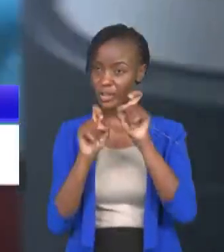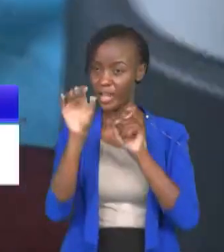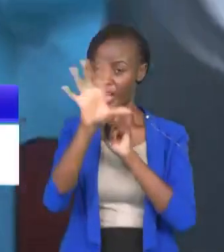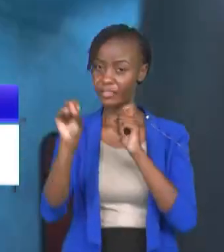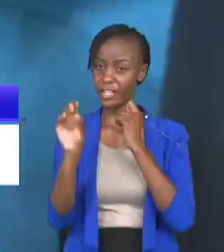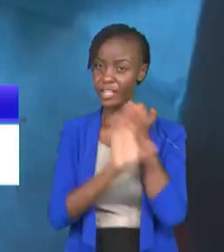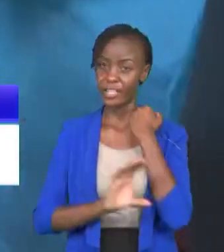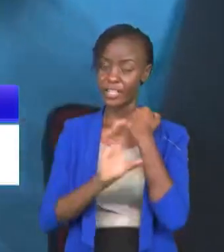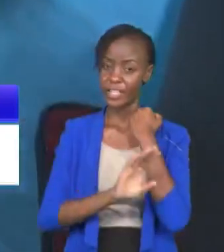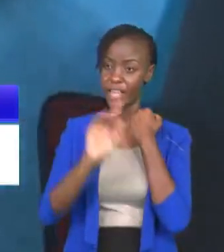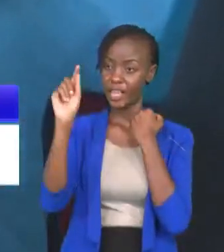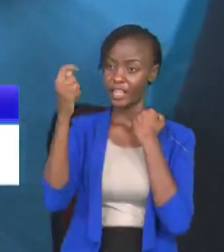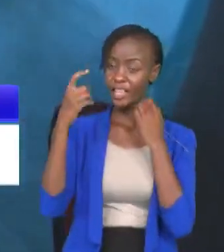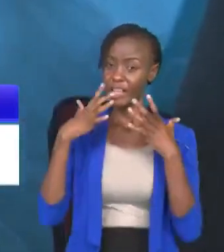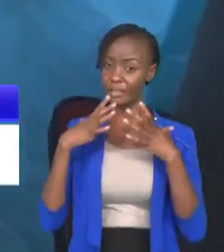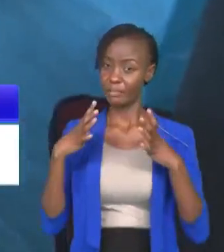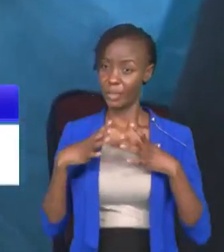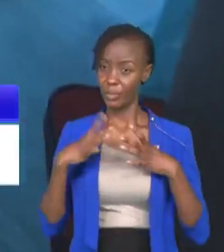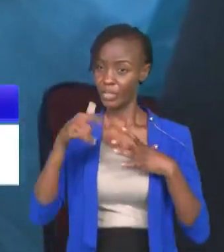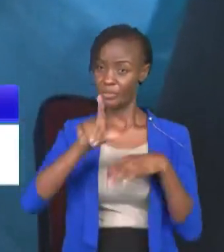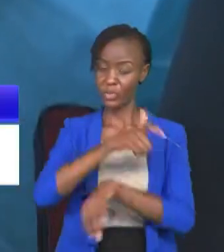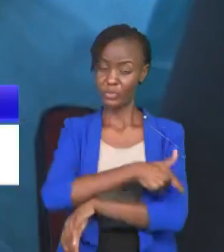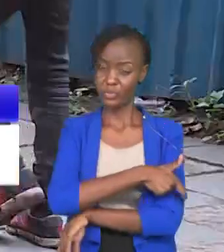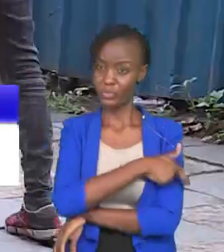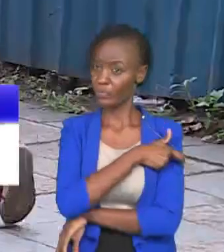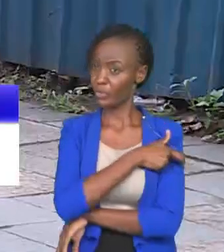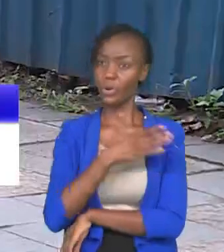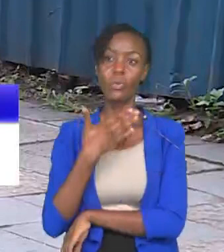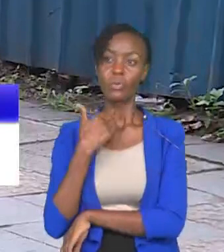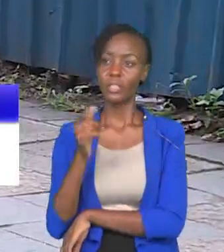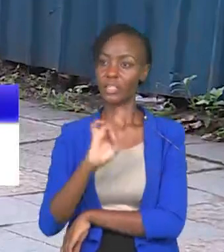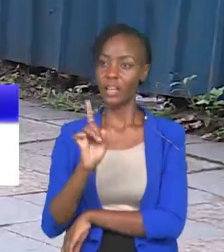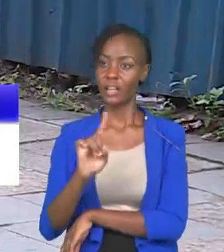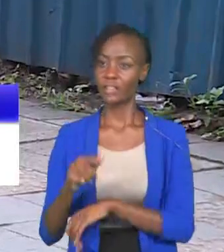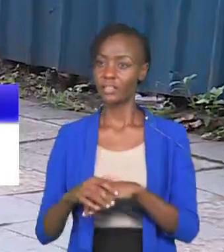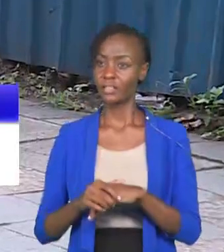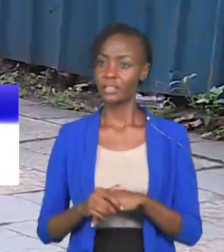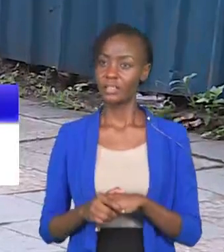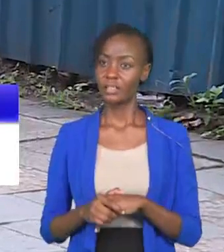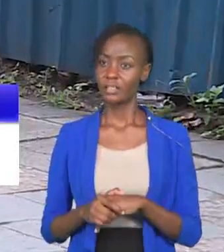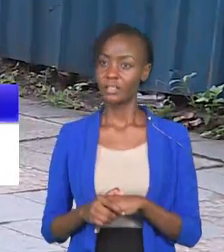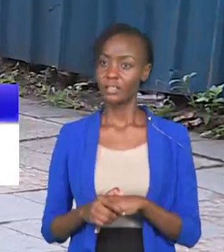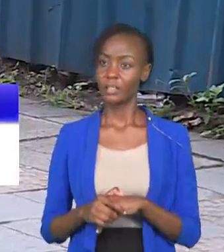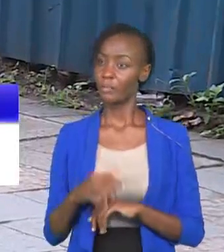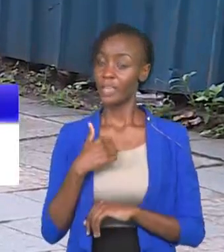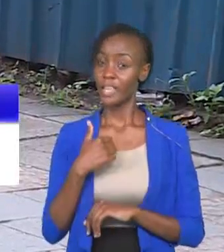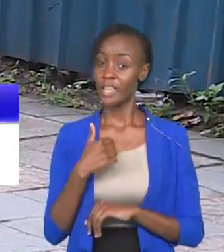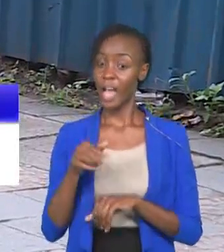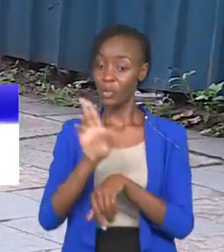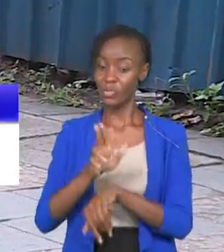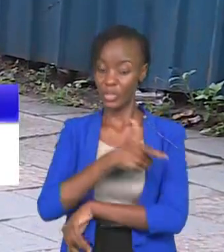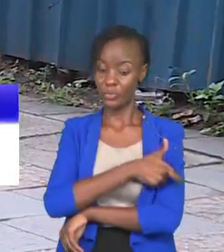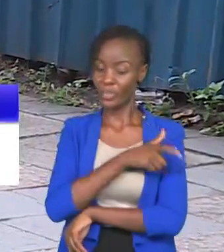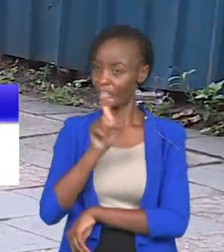Kenyans, they remain adamant in taking the vaccines upon arrival. I'm going to take it if it is going to be made mandatory. If